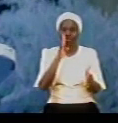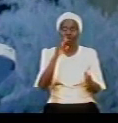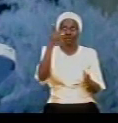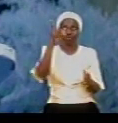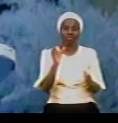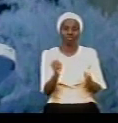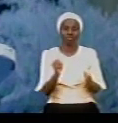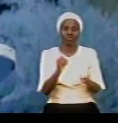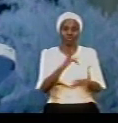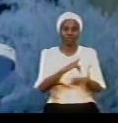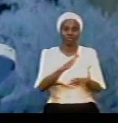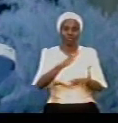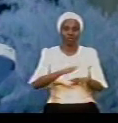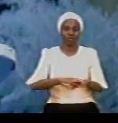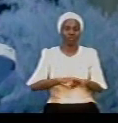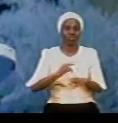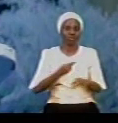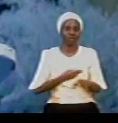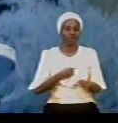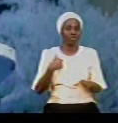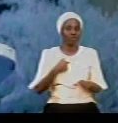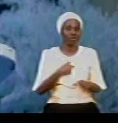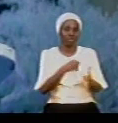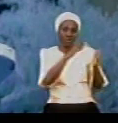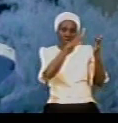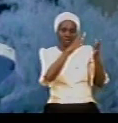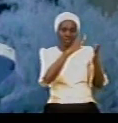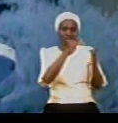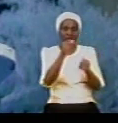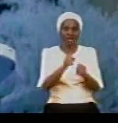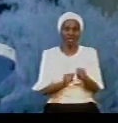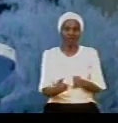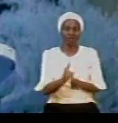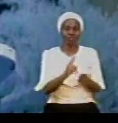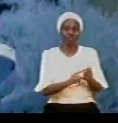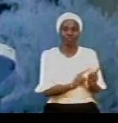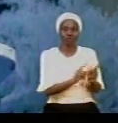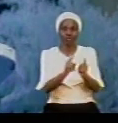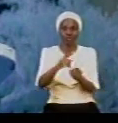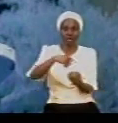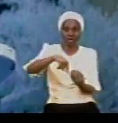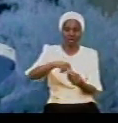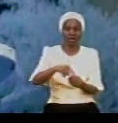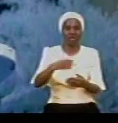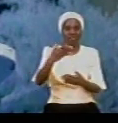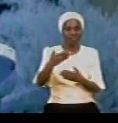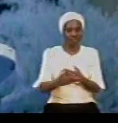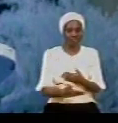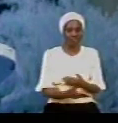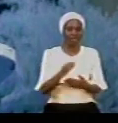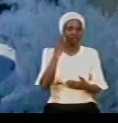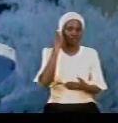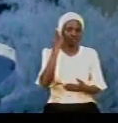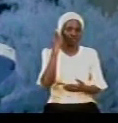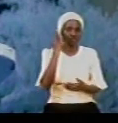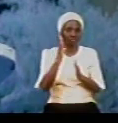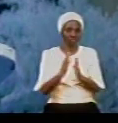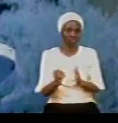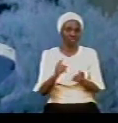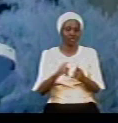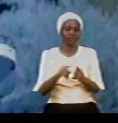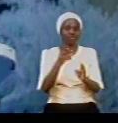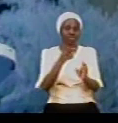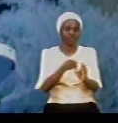ministers to join us. No doubt, there are many ministers here